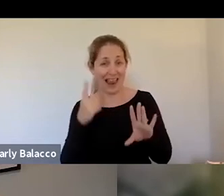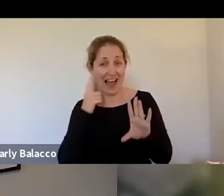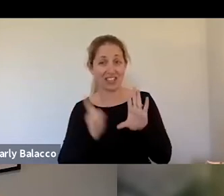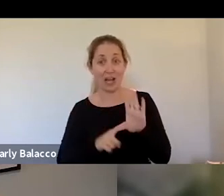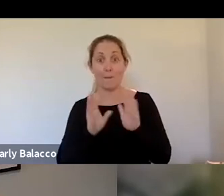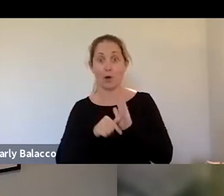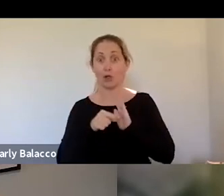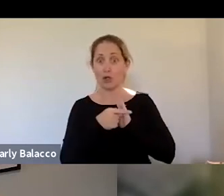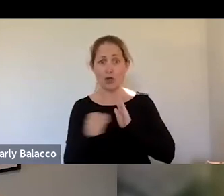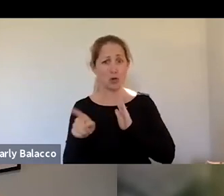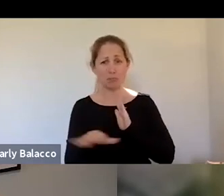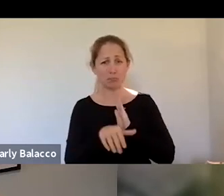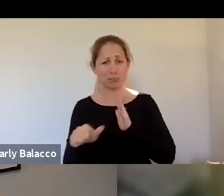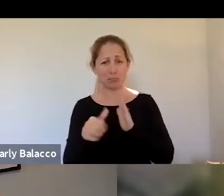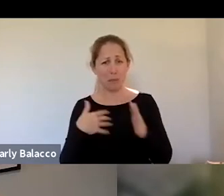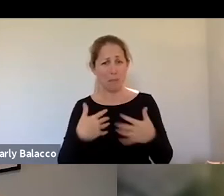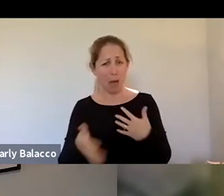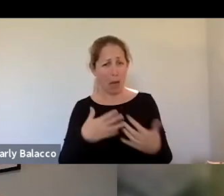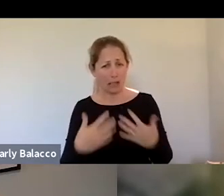actually managed down